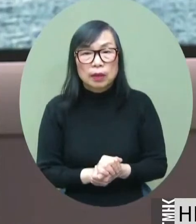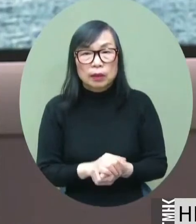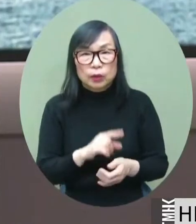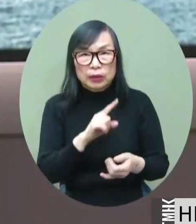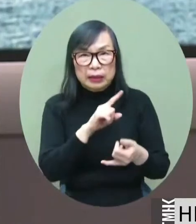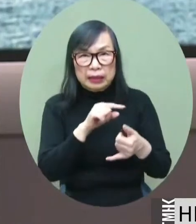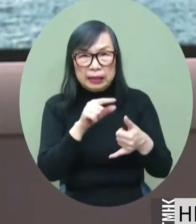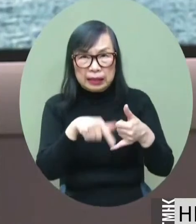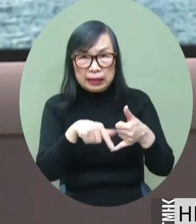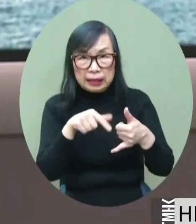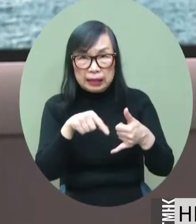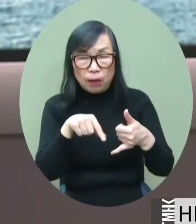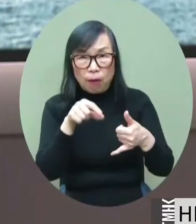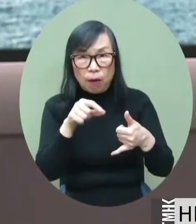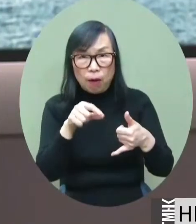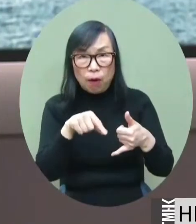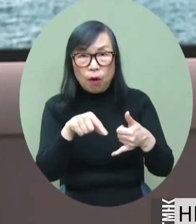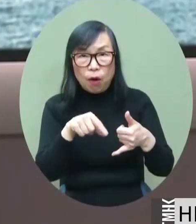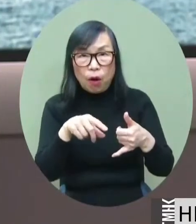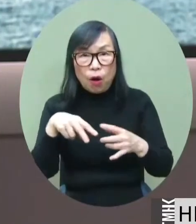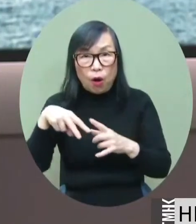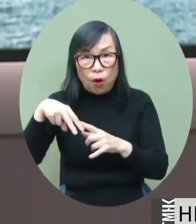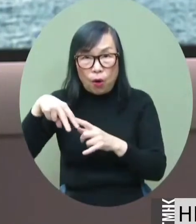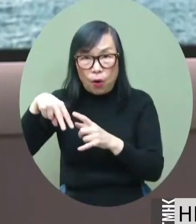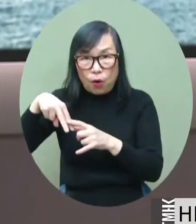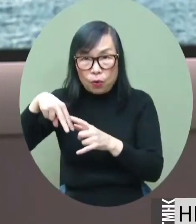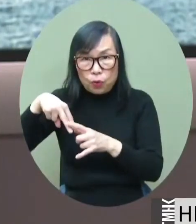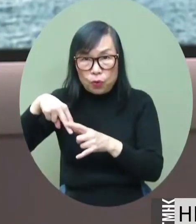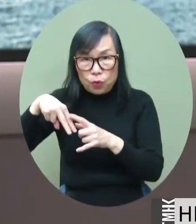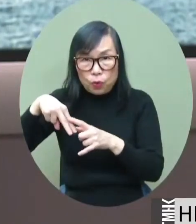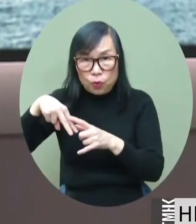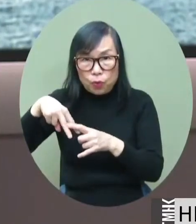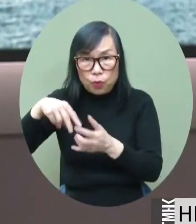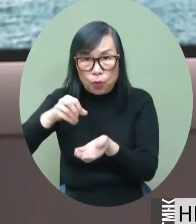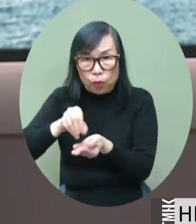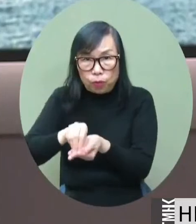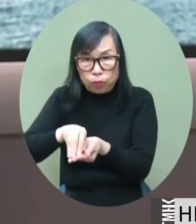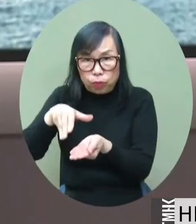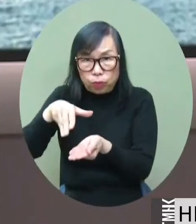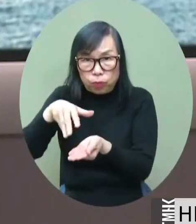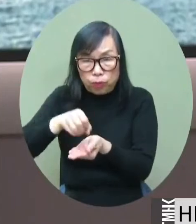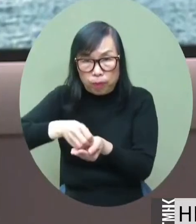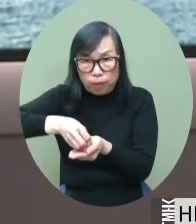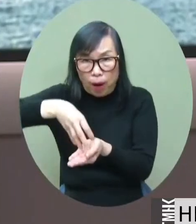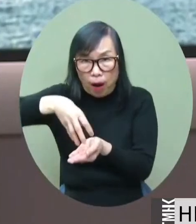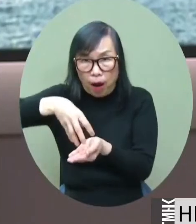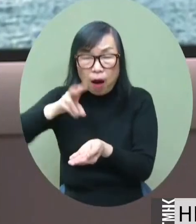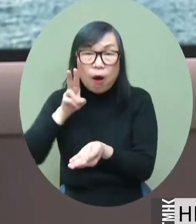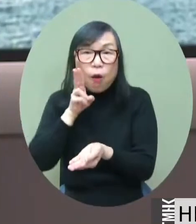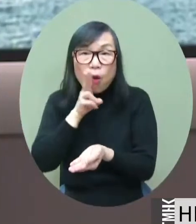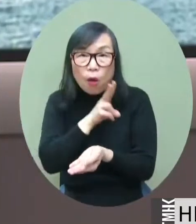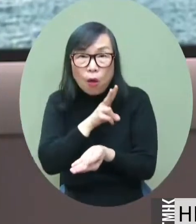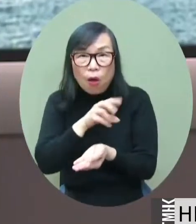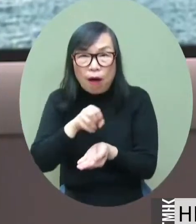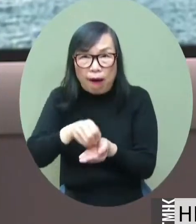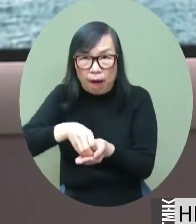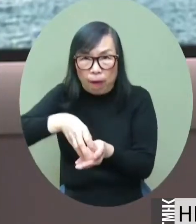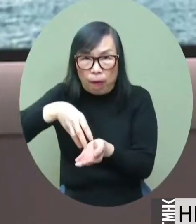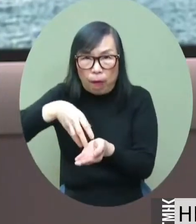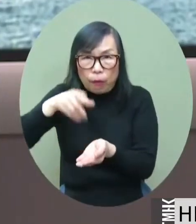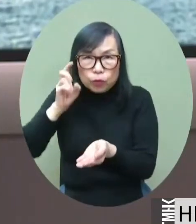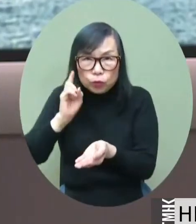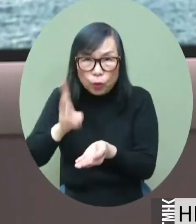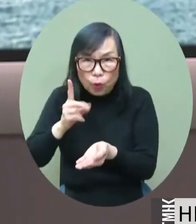also smoked. He told us that he had an abscess on the buttock for 2